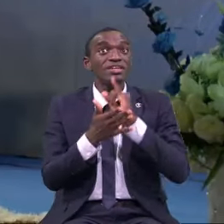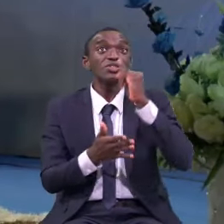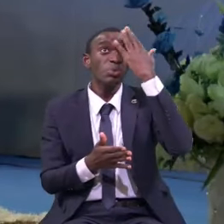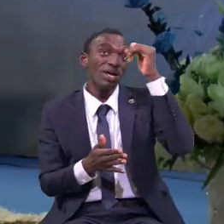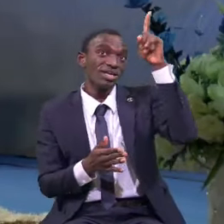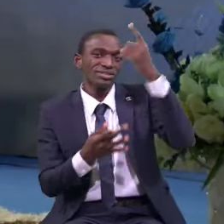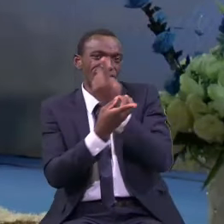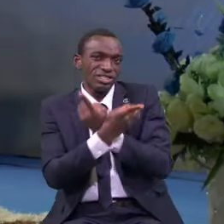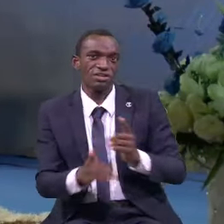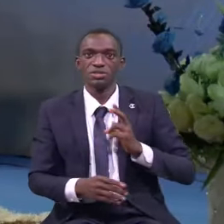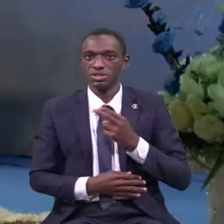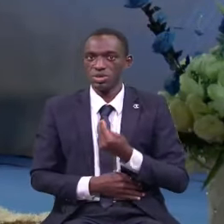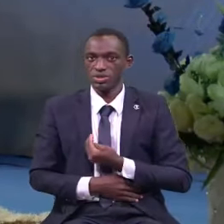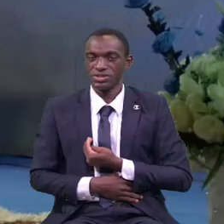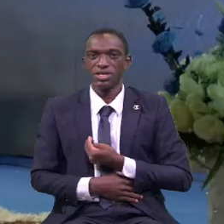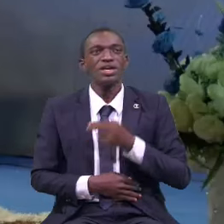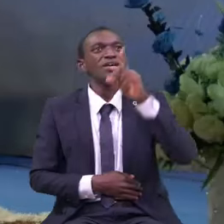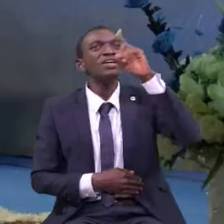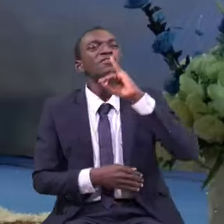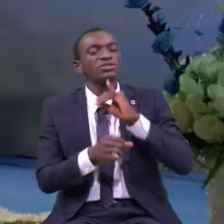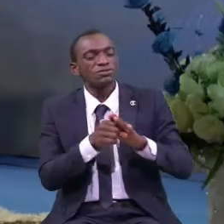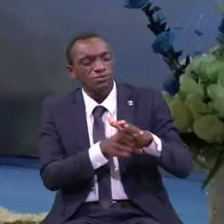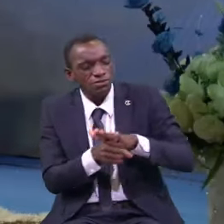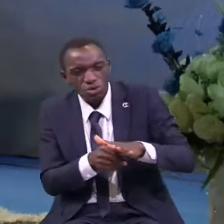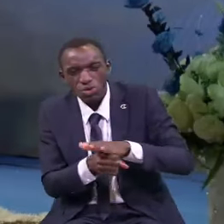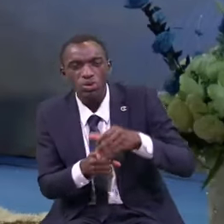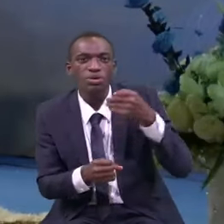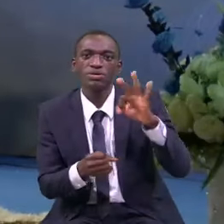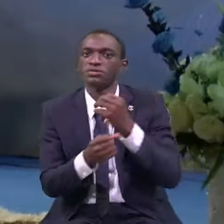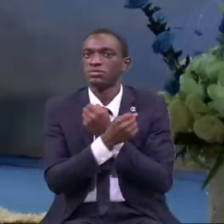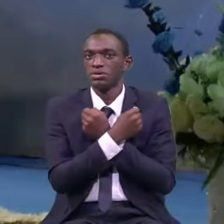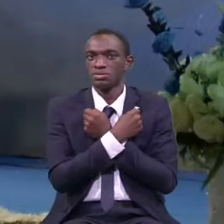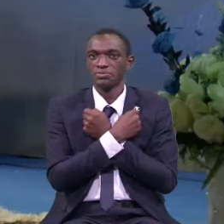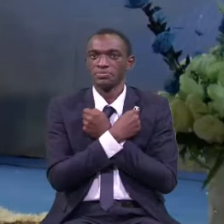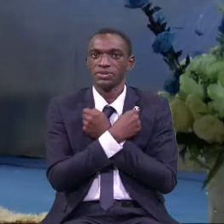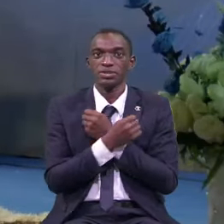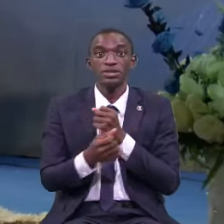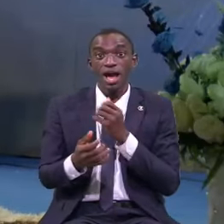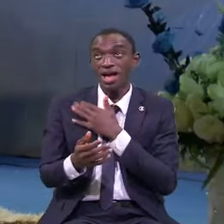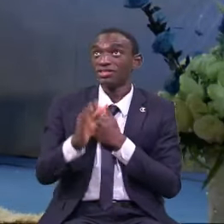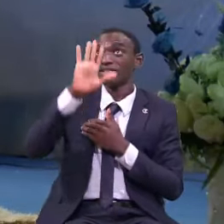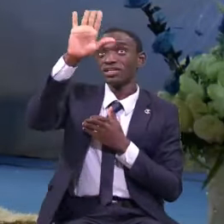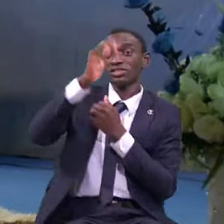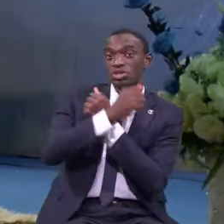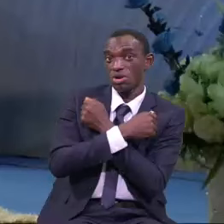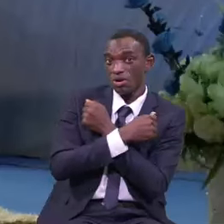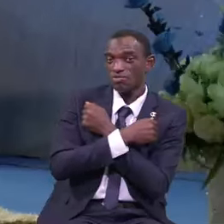us. He's full of compassion. And his compassion will never